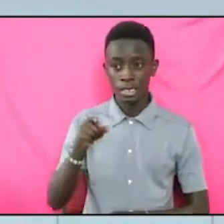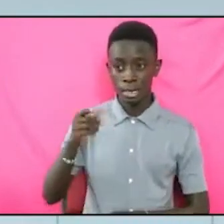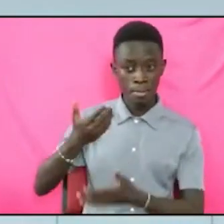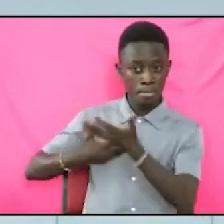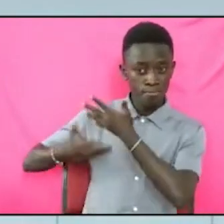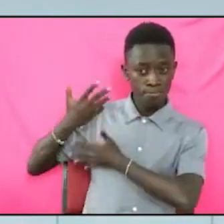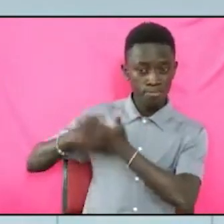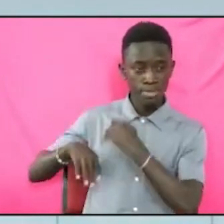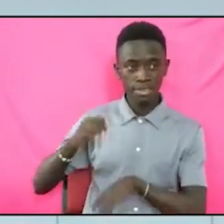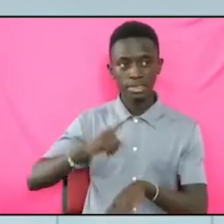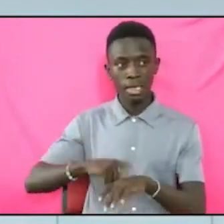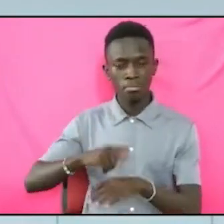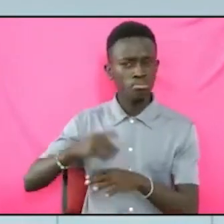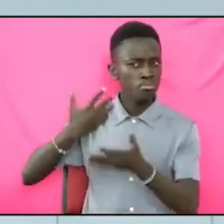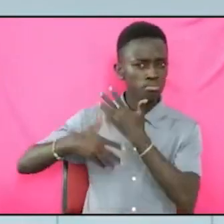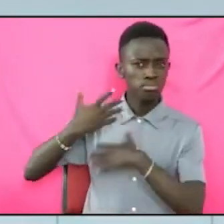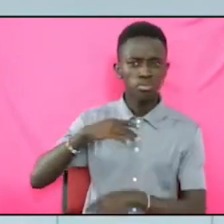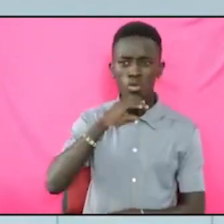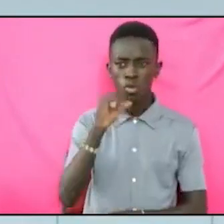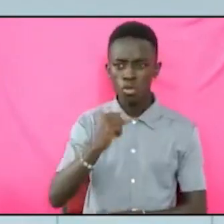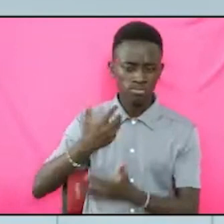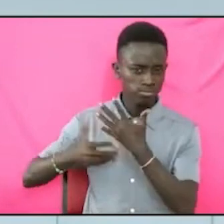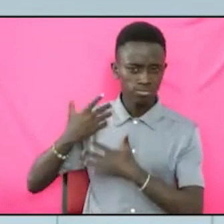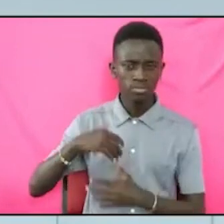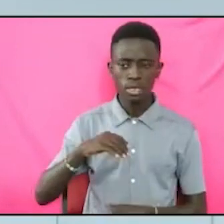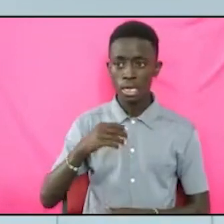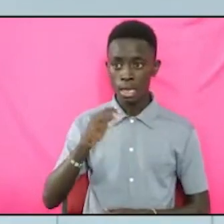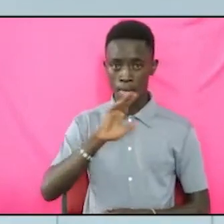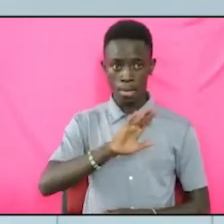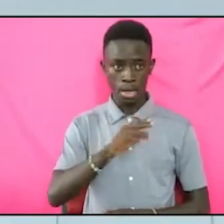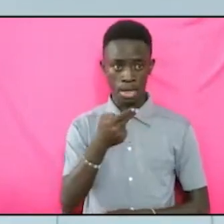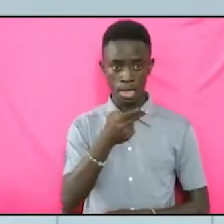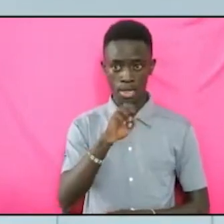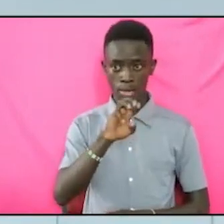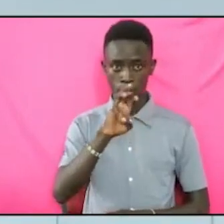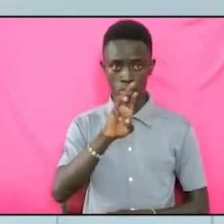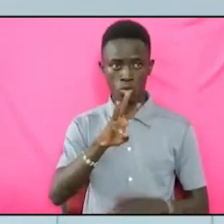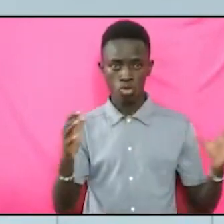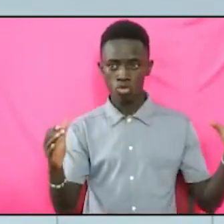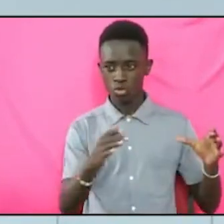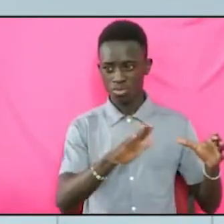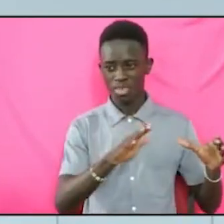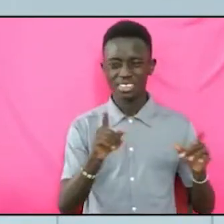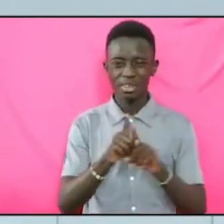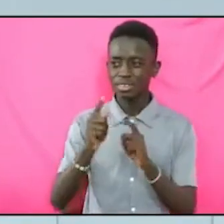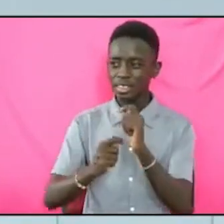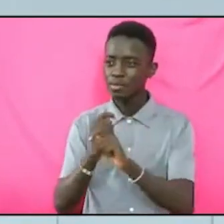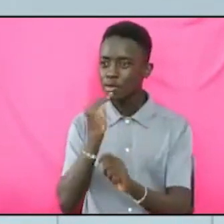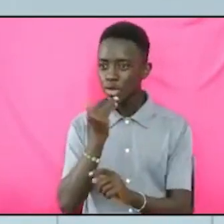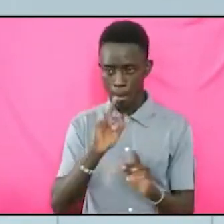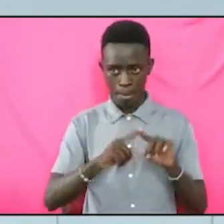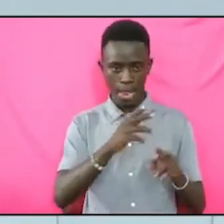that in the Hebrew had quite a dimension of skin illnesses. Some would be very serious that you had